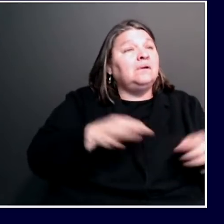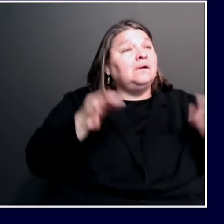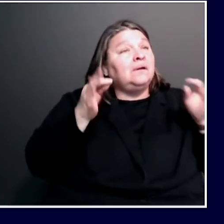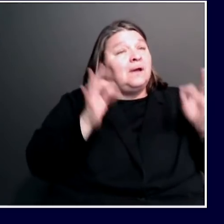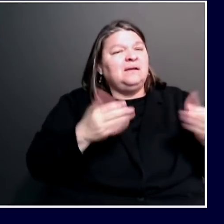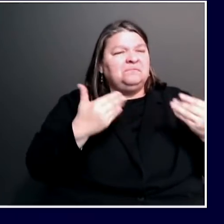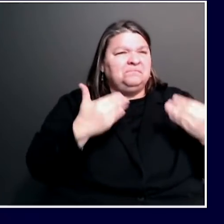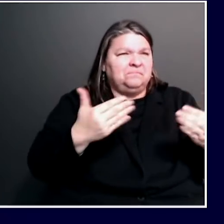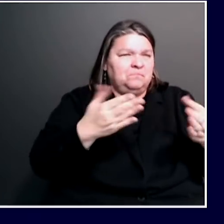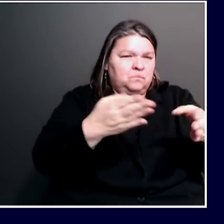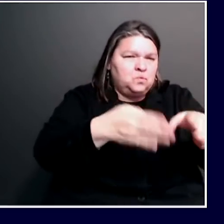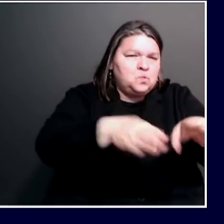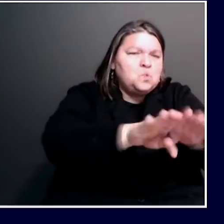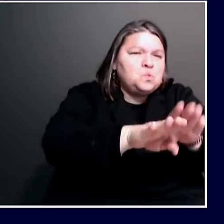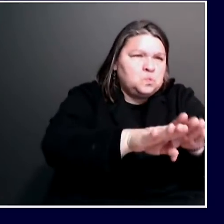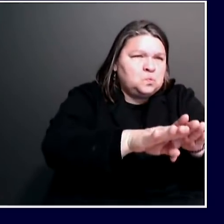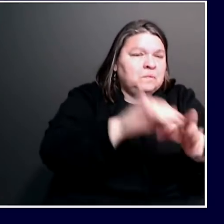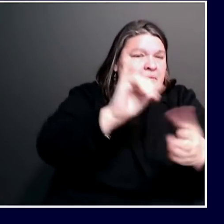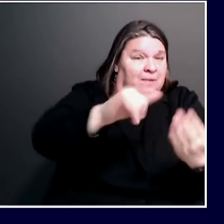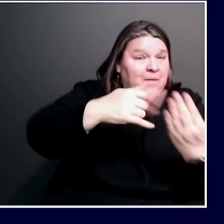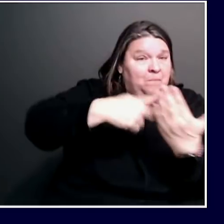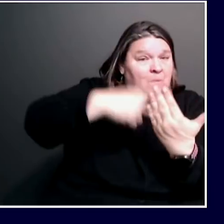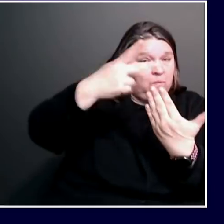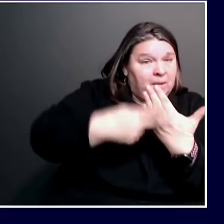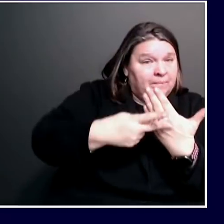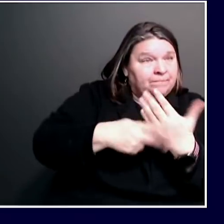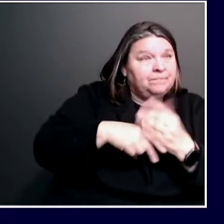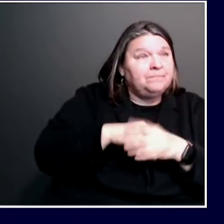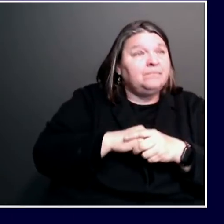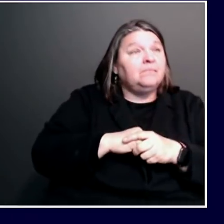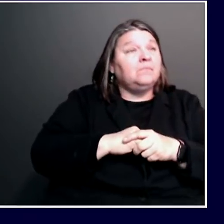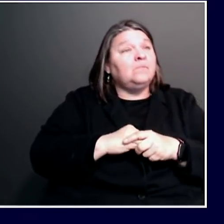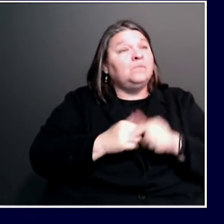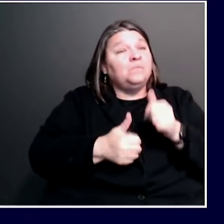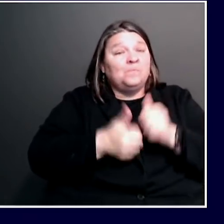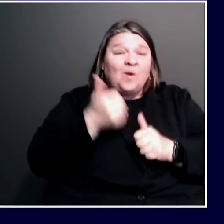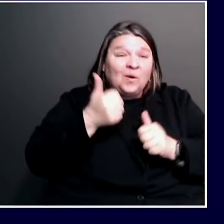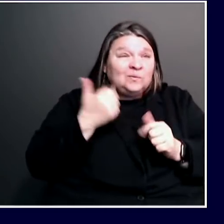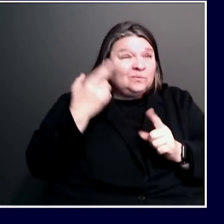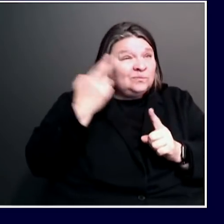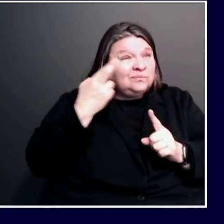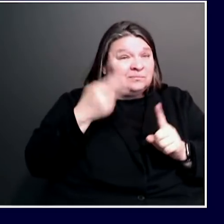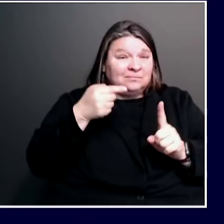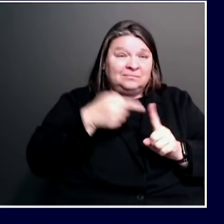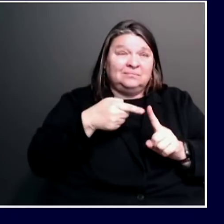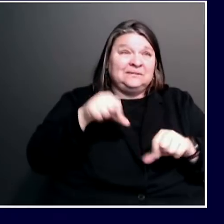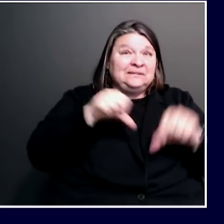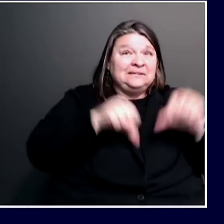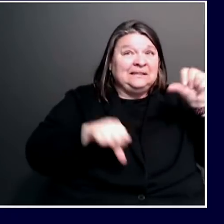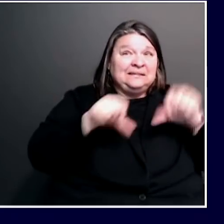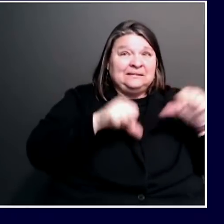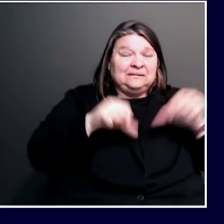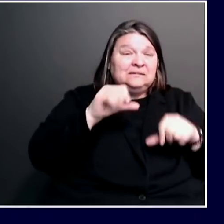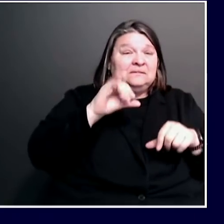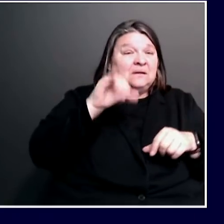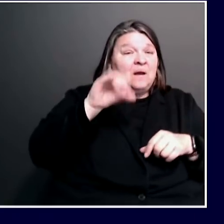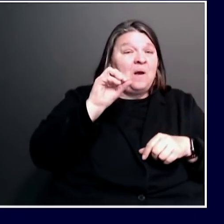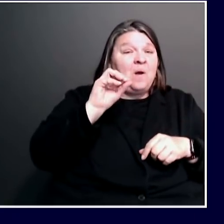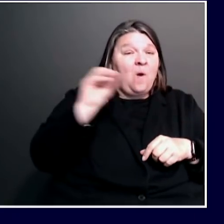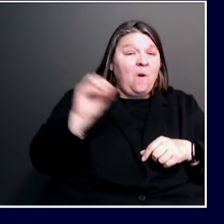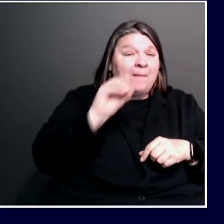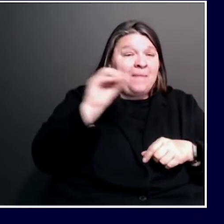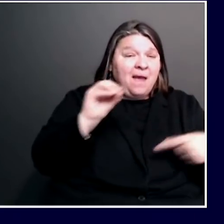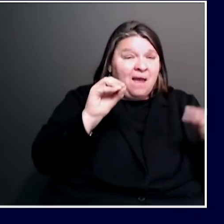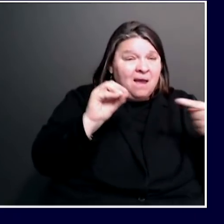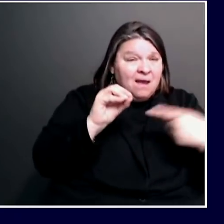close is driven entirely by the science of the Omicron variant, entirely by the science of how that